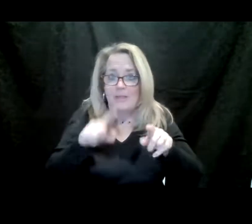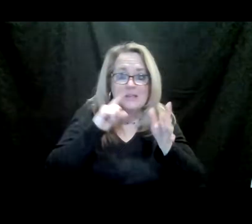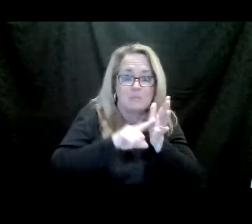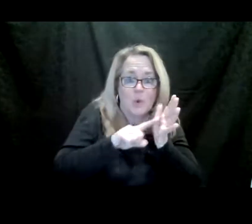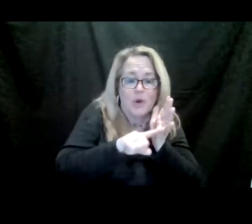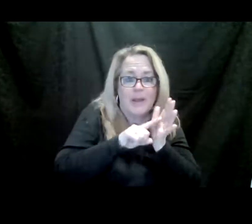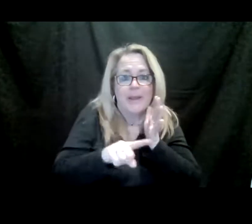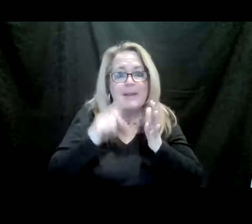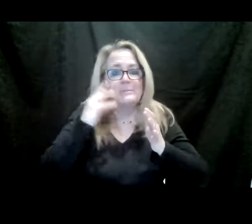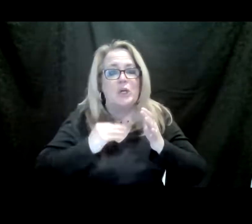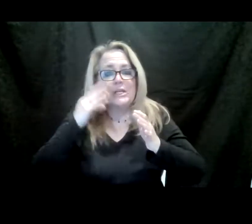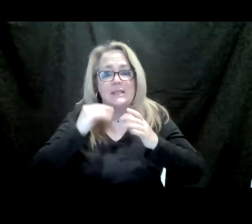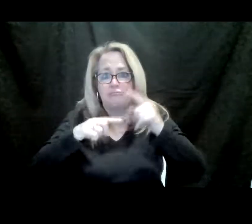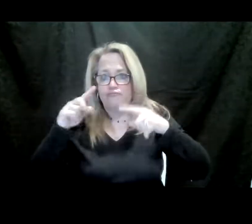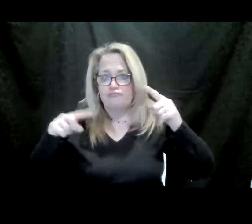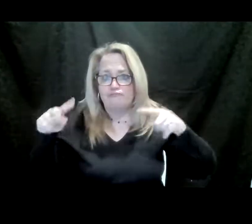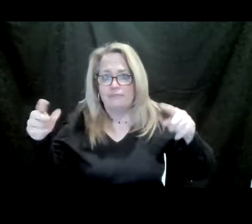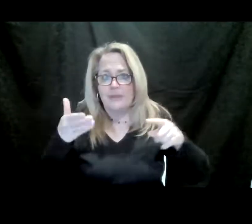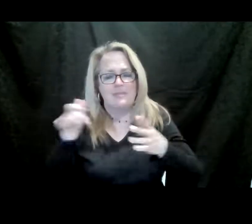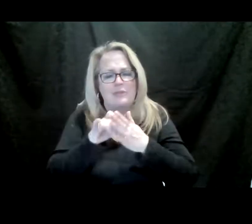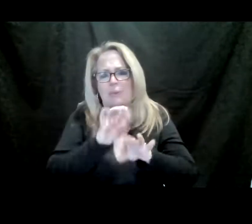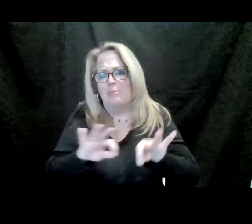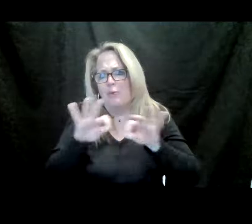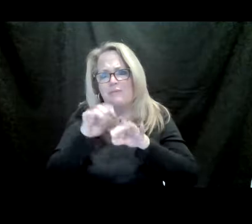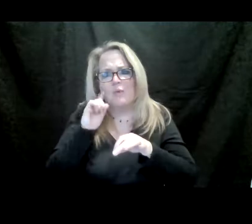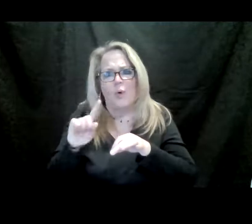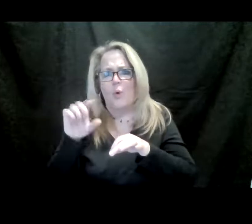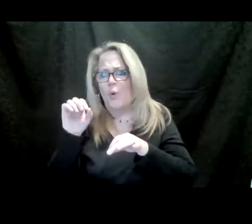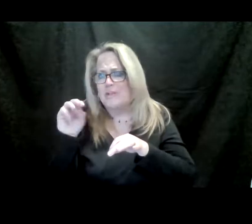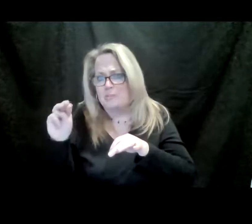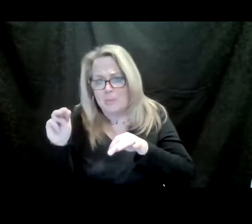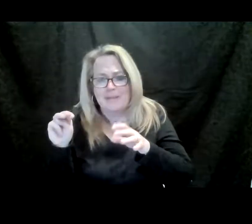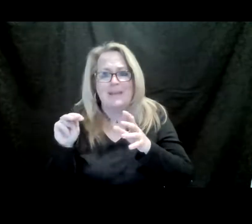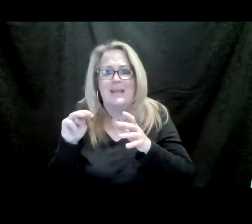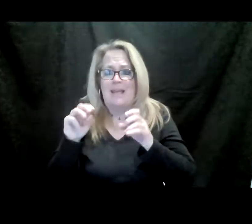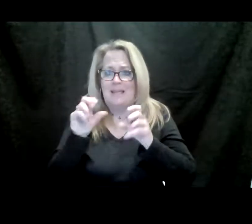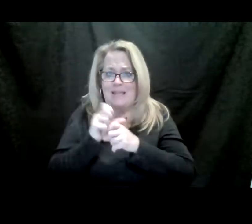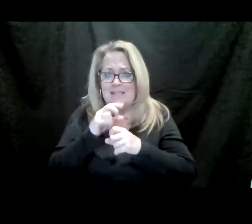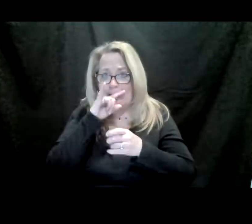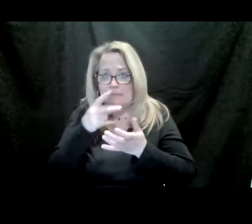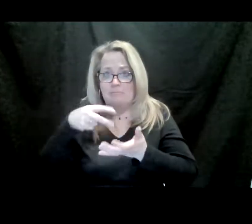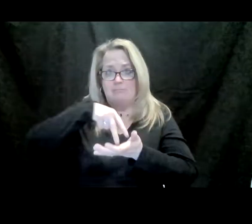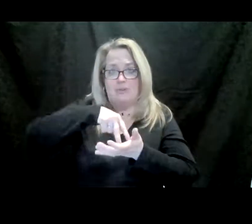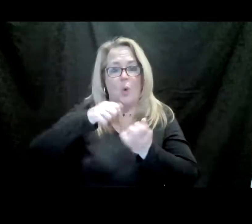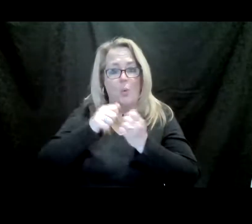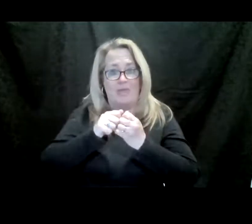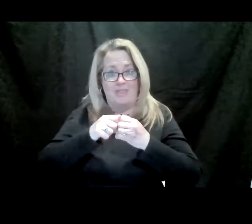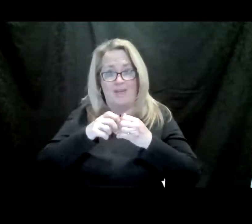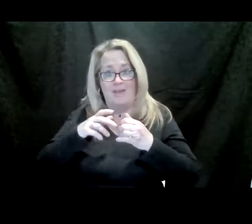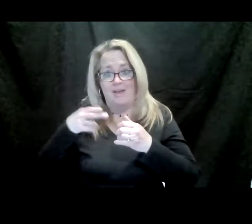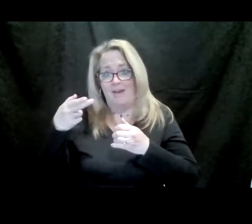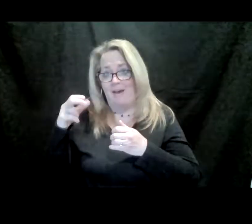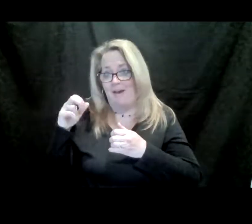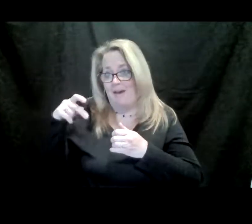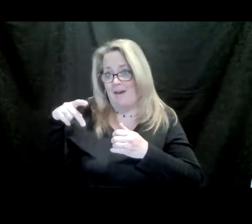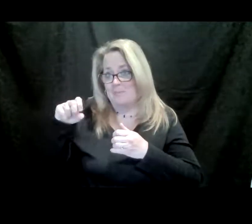idea for orientation mobility. It gets kids upright. As I mentioned with the HOPS address, many times